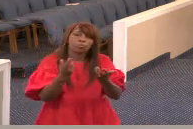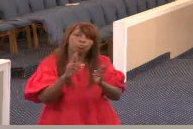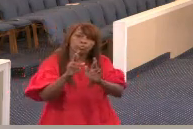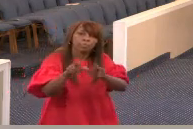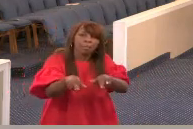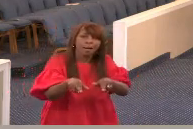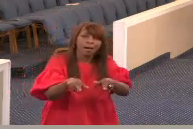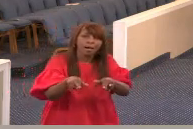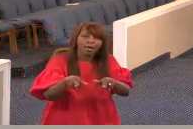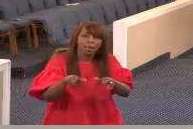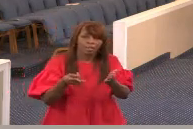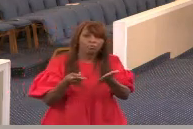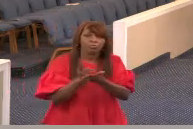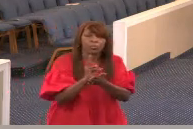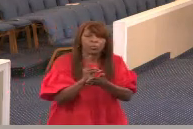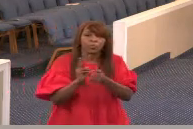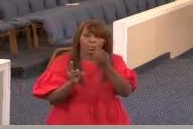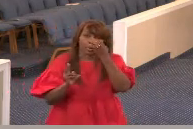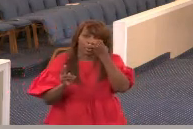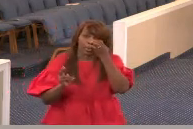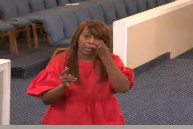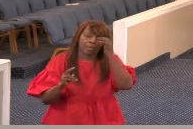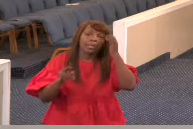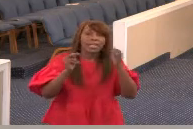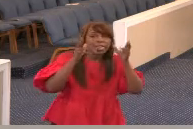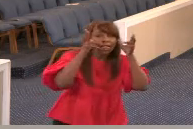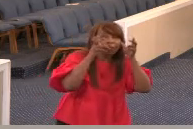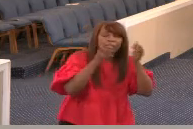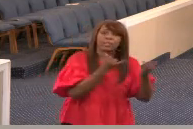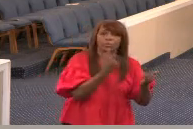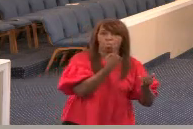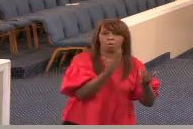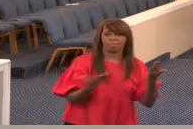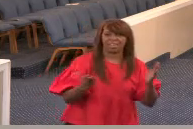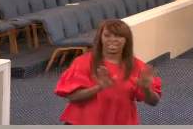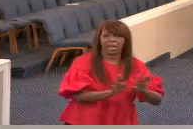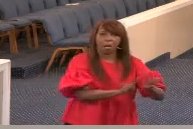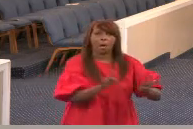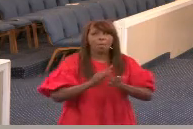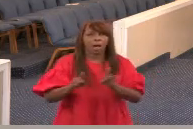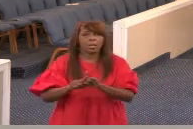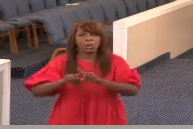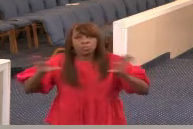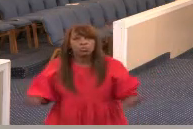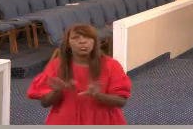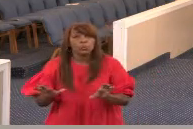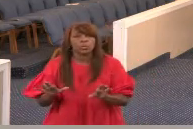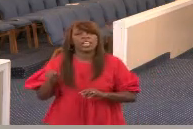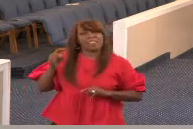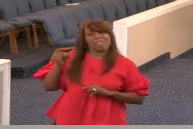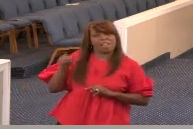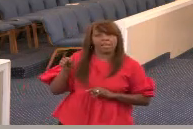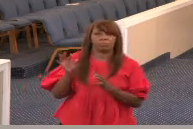that truth. Hearing is one thing, but doing is another.